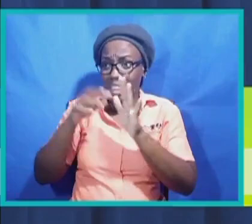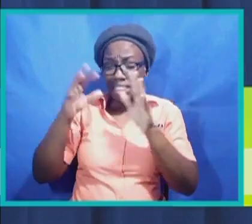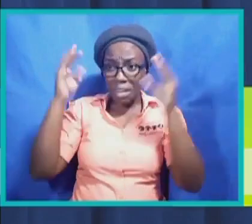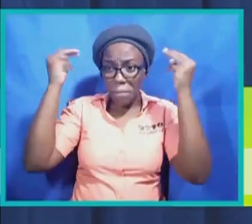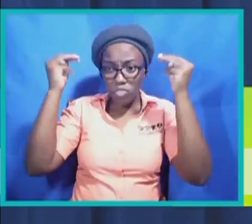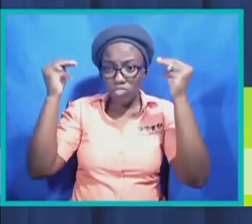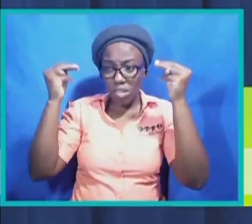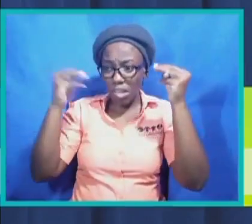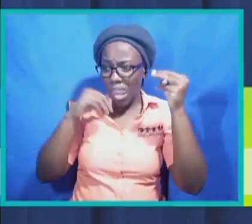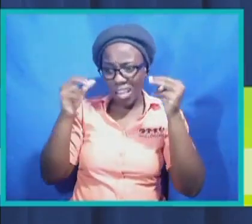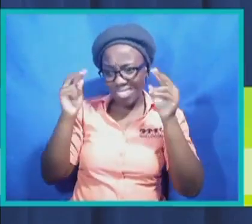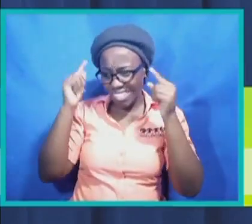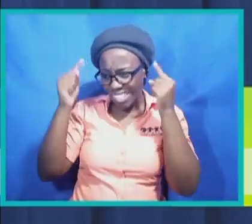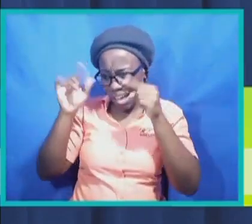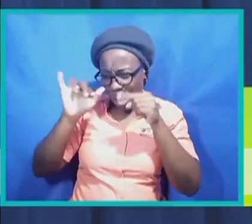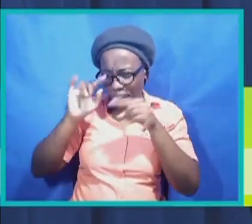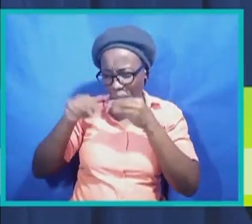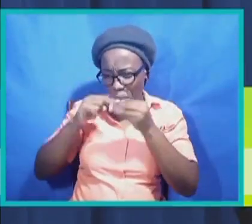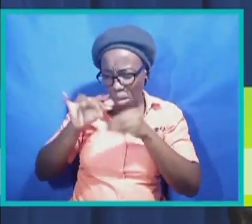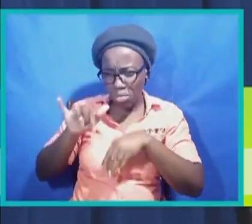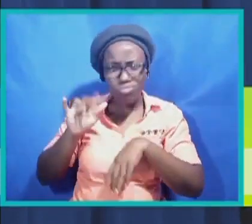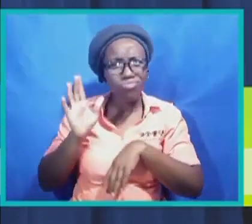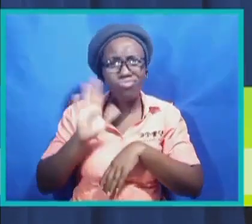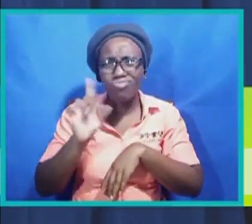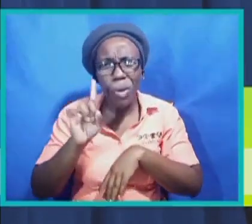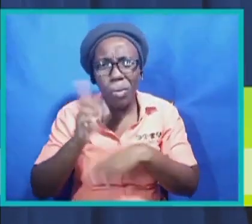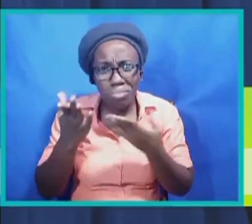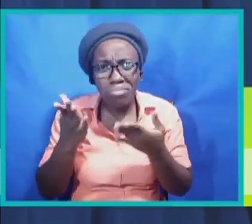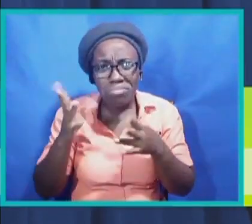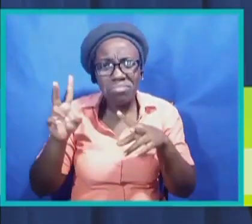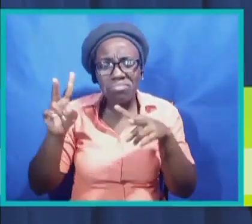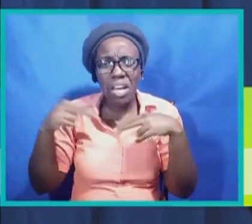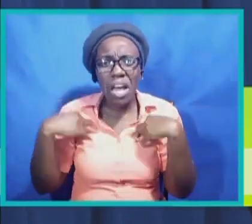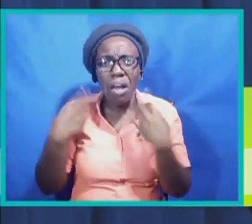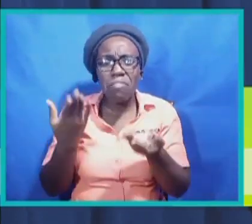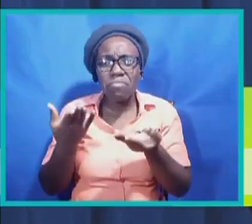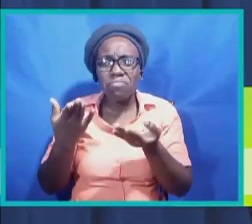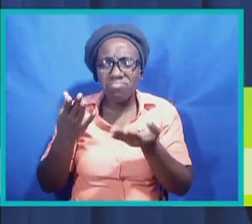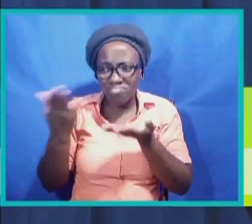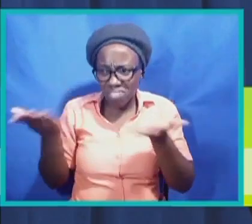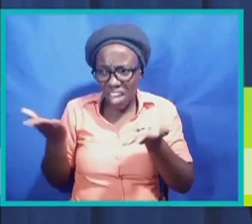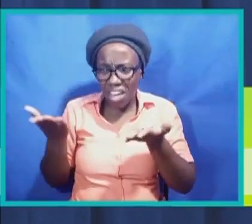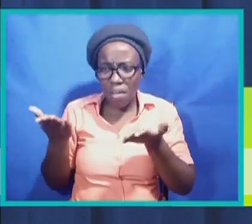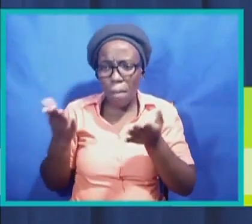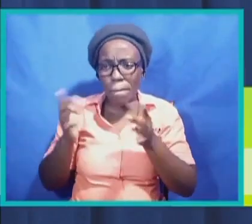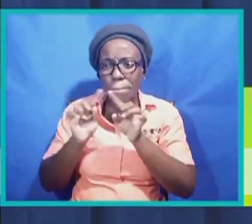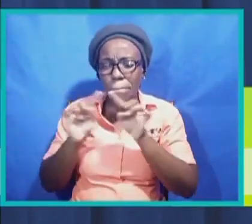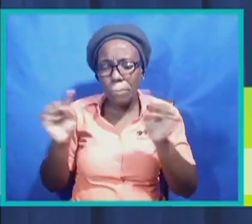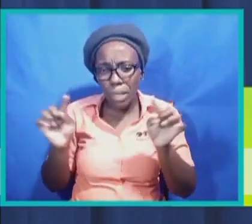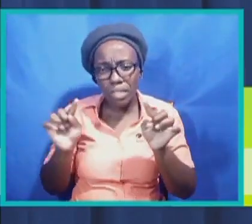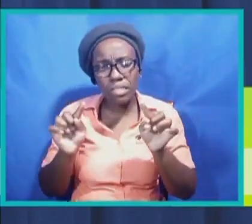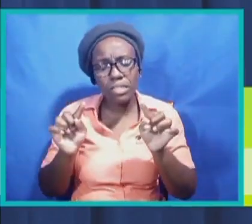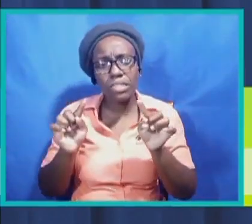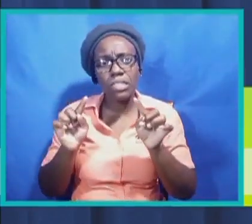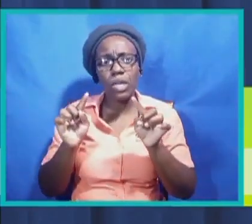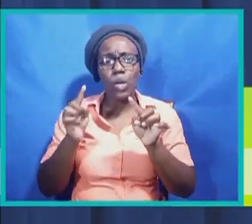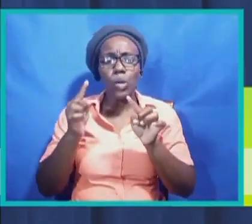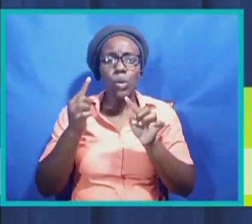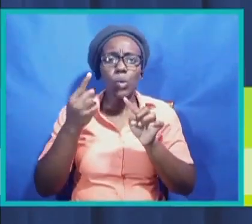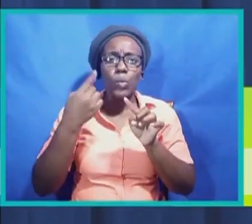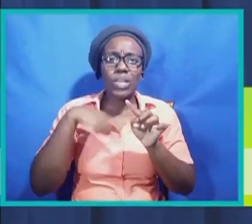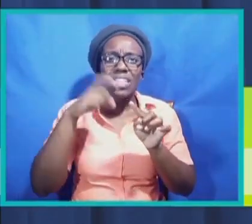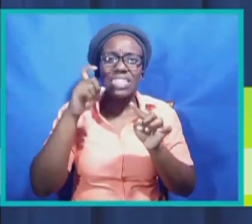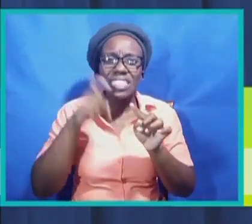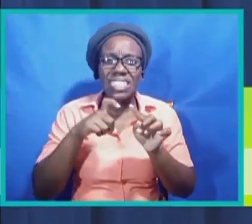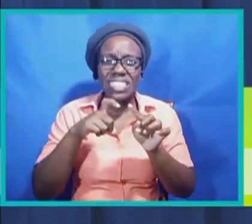mean, there may be issues related to how far we would have been able to move. But you have to define, and